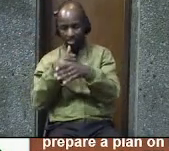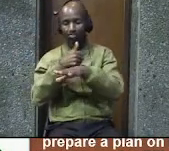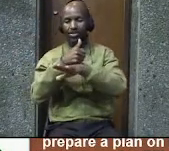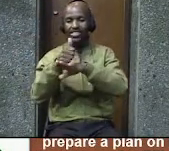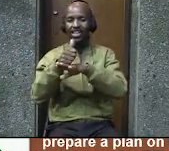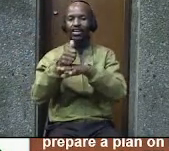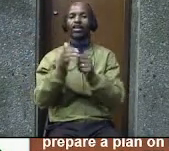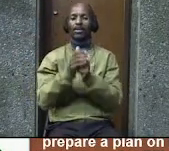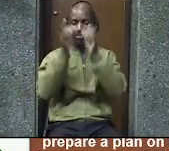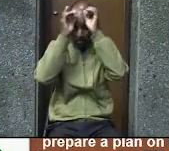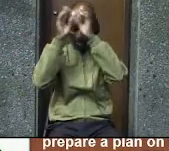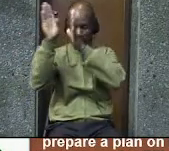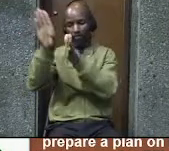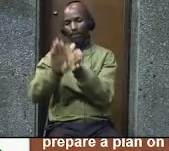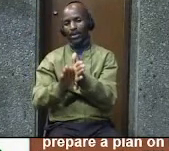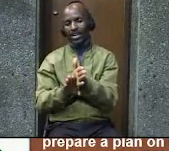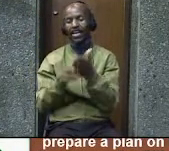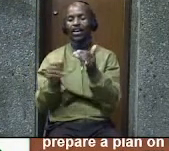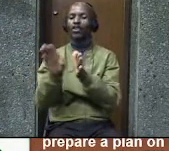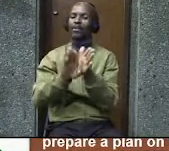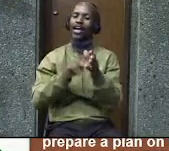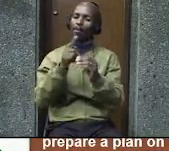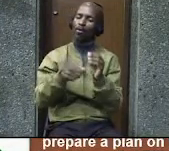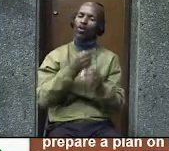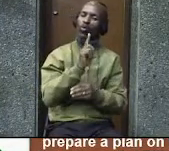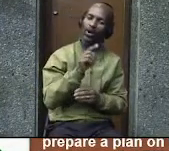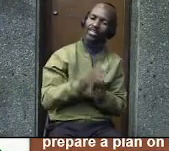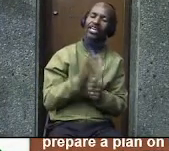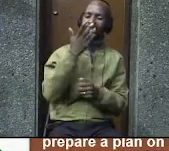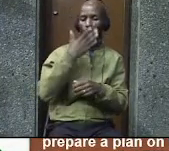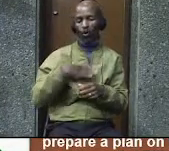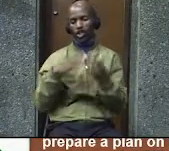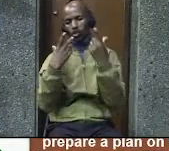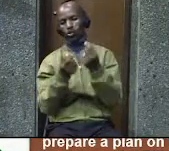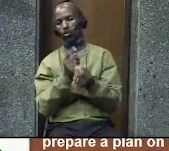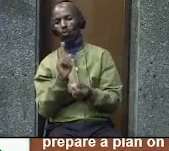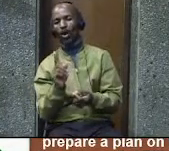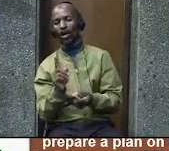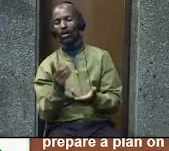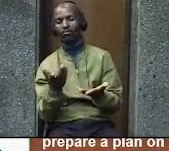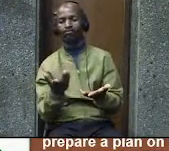substantive detail of the bill. What is the bill about? What does it seek to do?